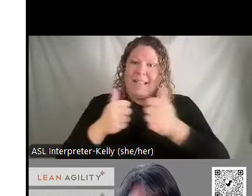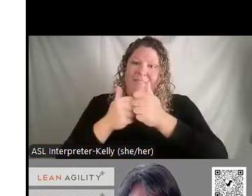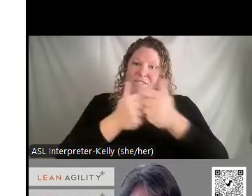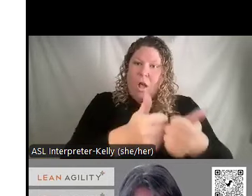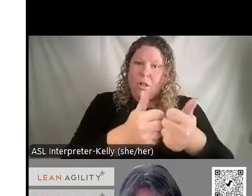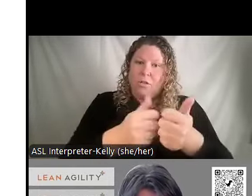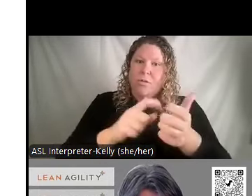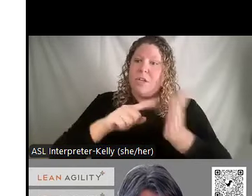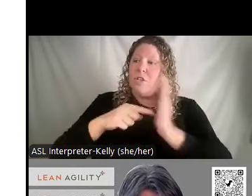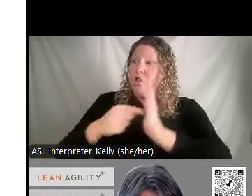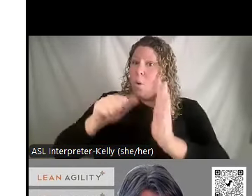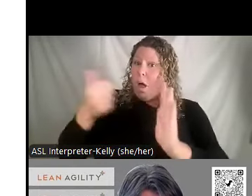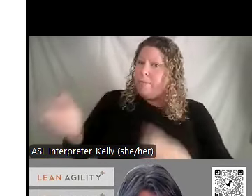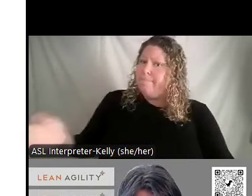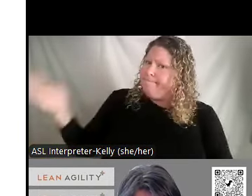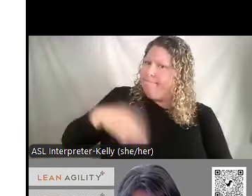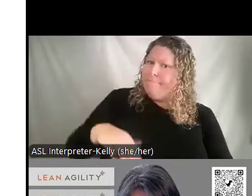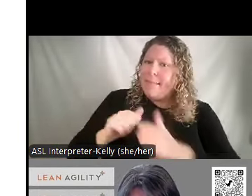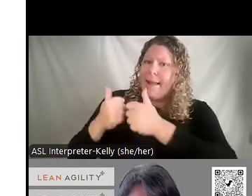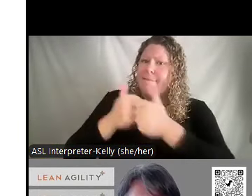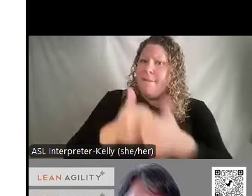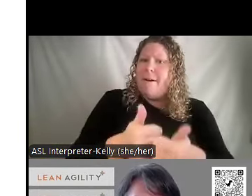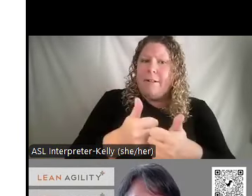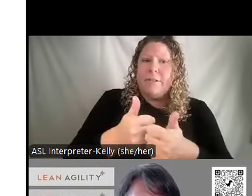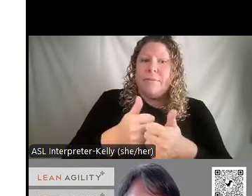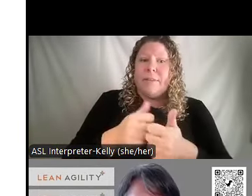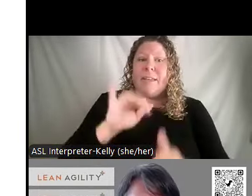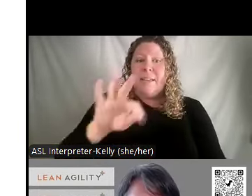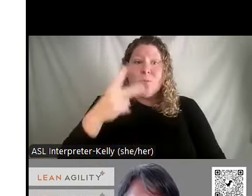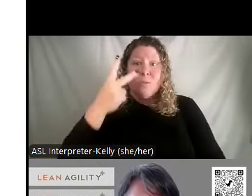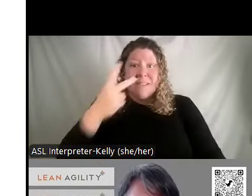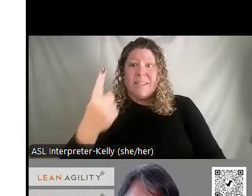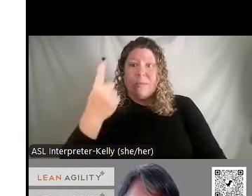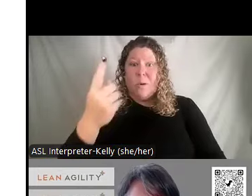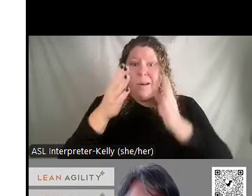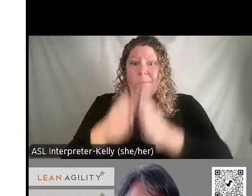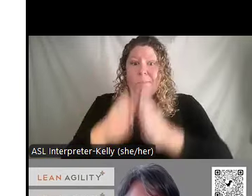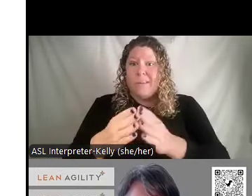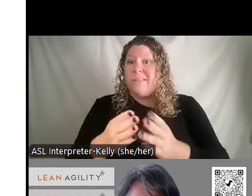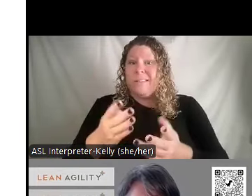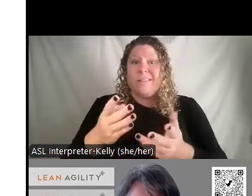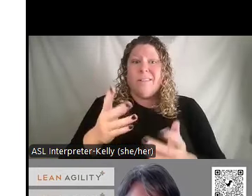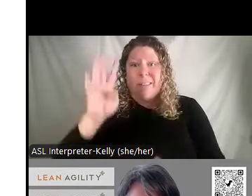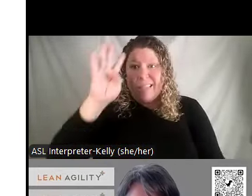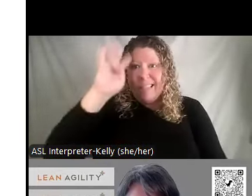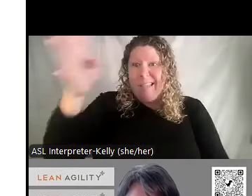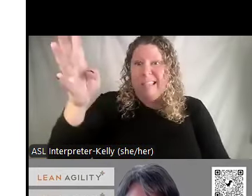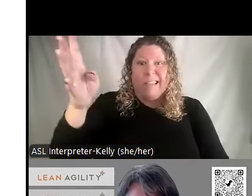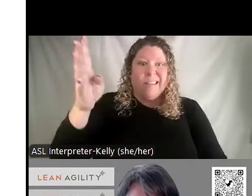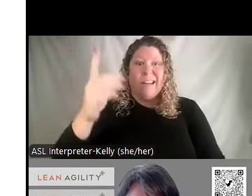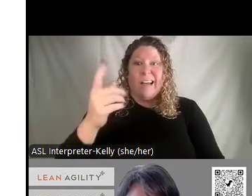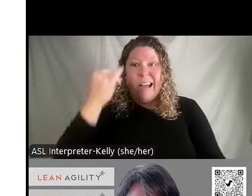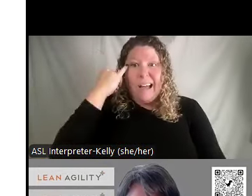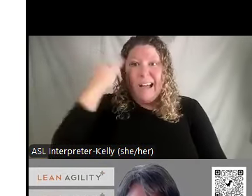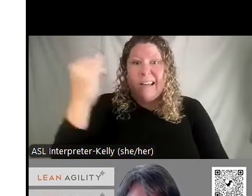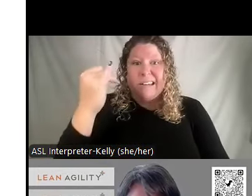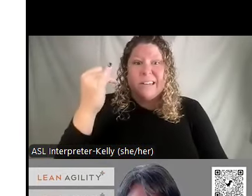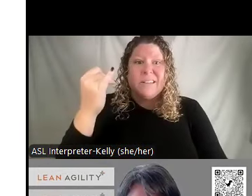follow. When you find a lone nut doing something great, have the guts to be the first person to stand up and join